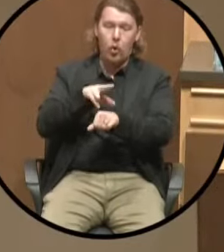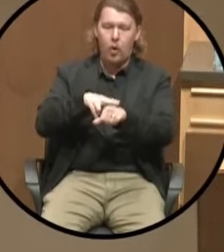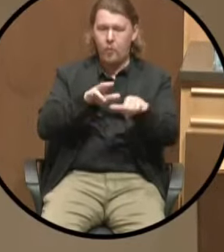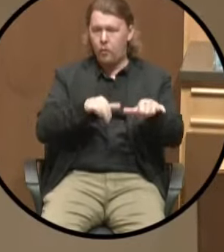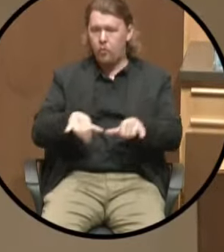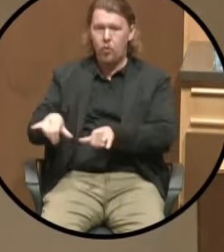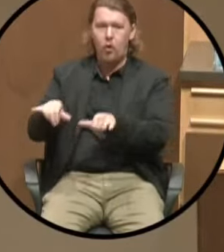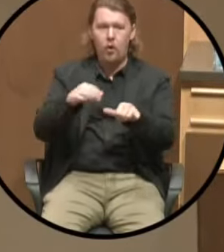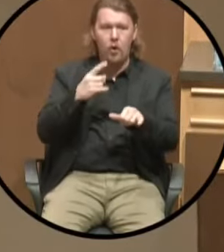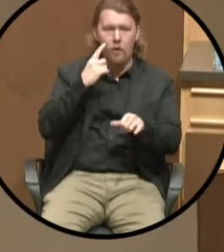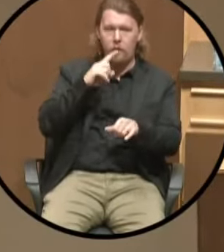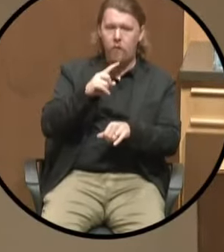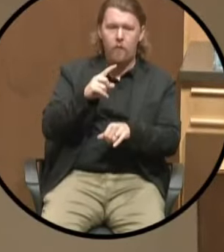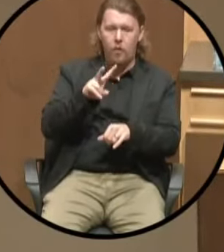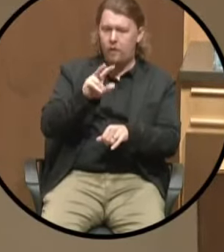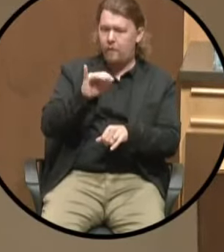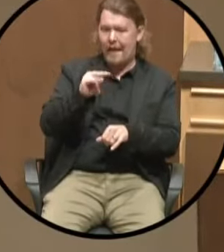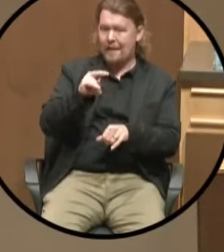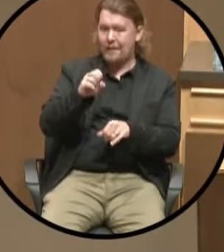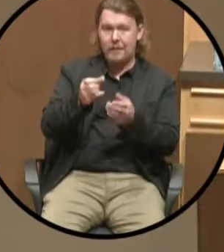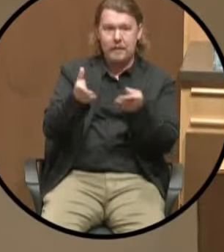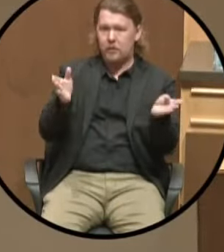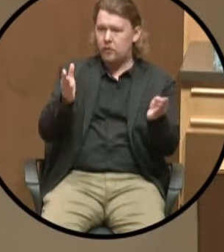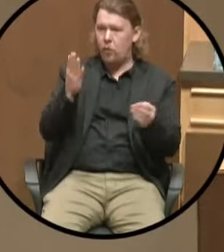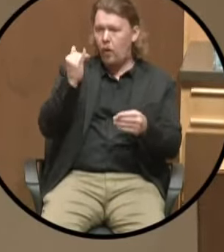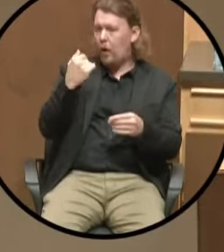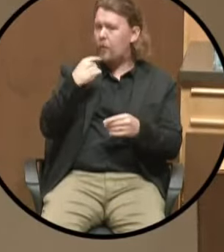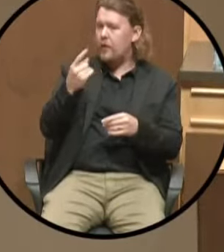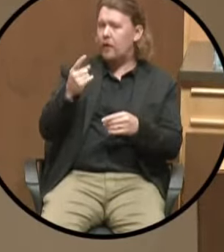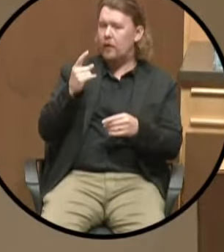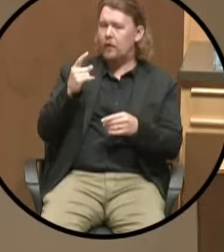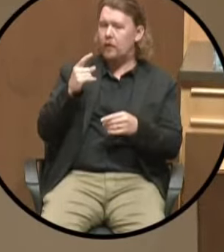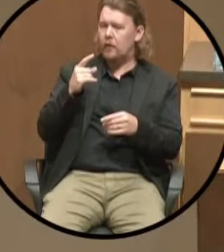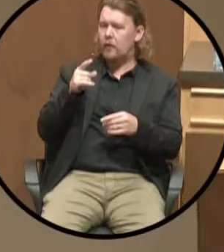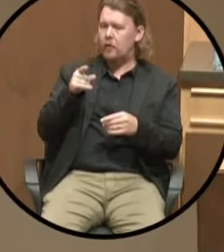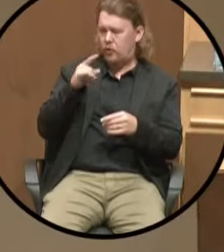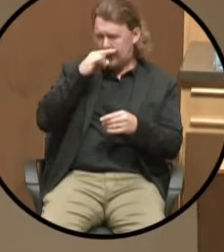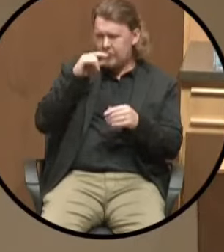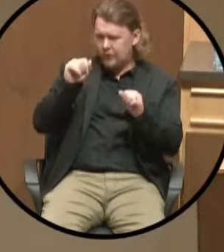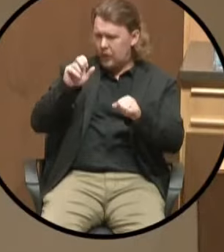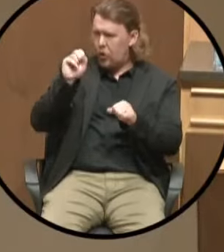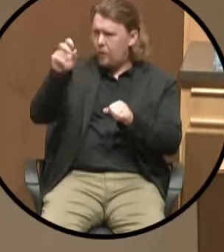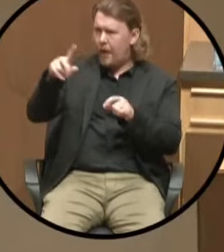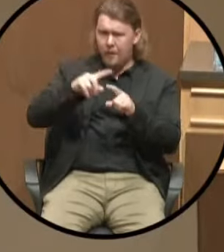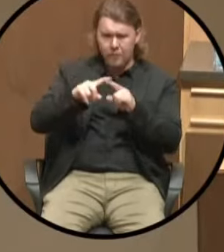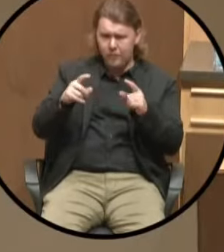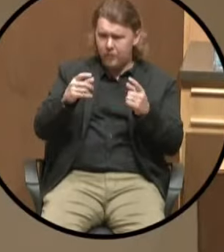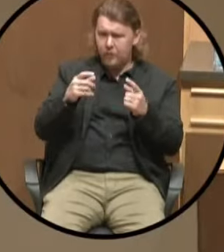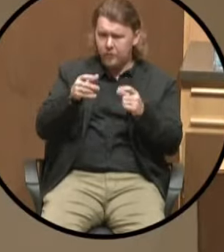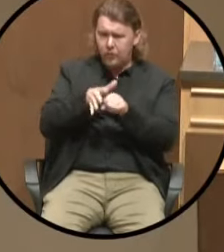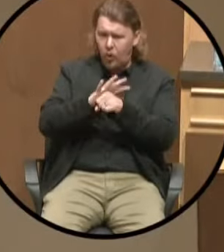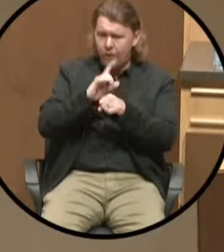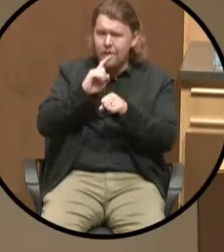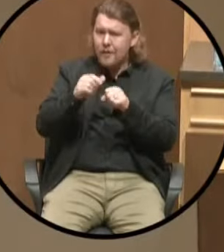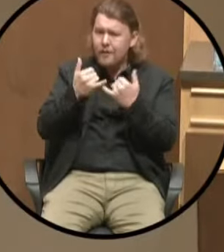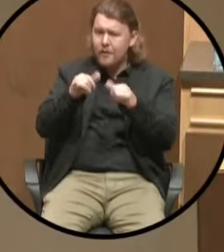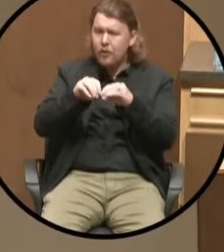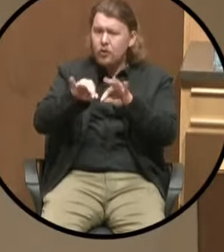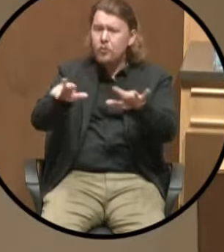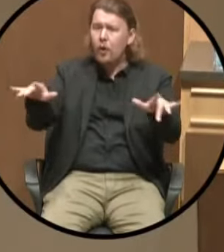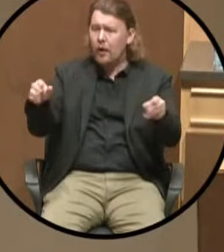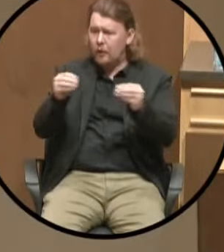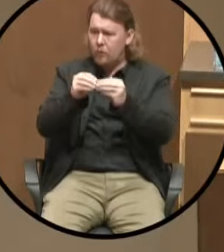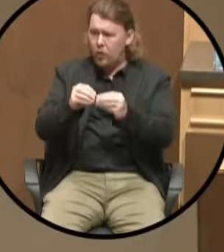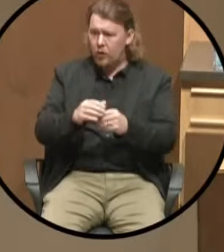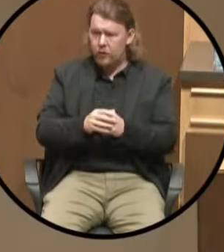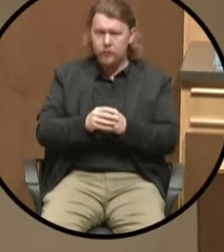Why are we telling people that their child can go back to school, but the virus is now spreading more? So